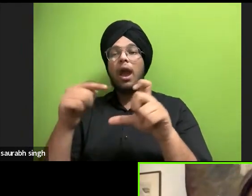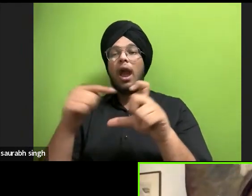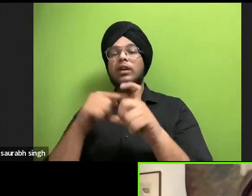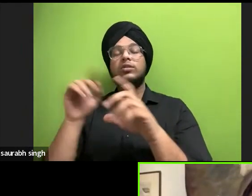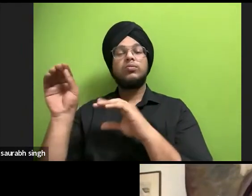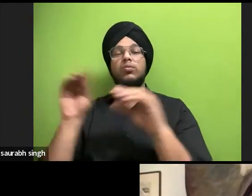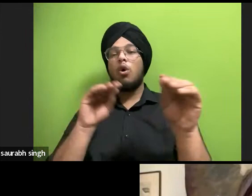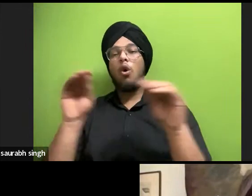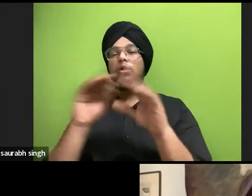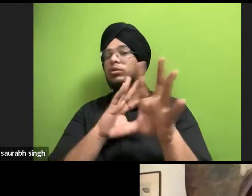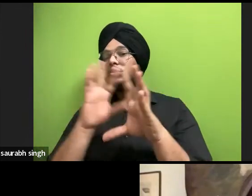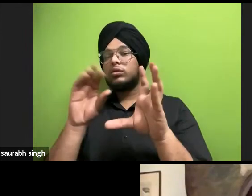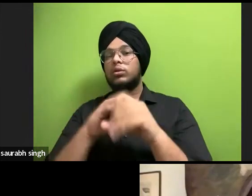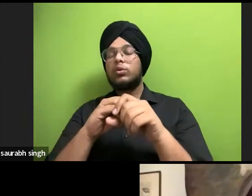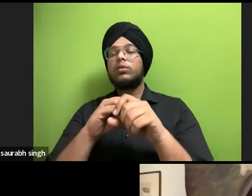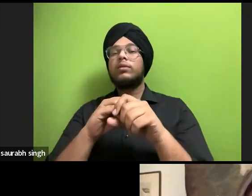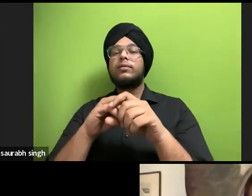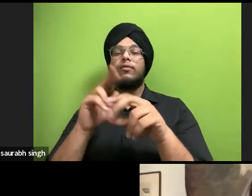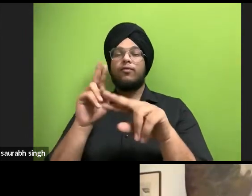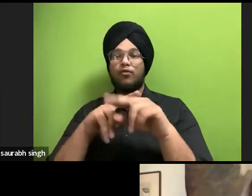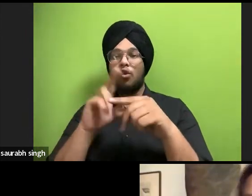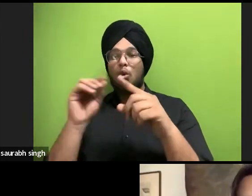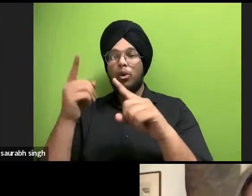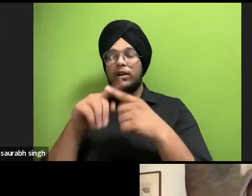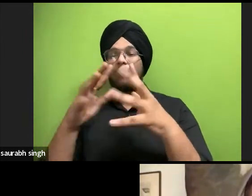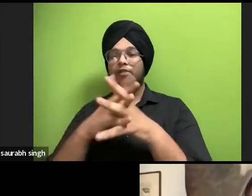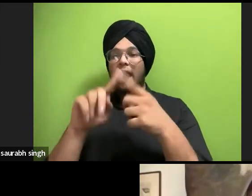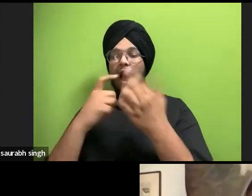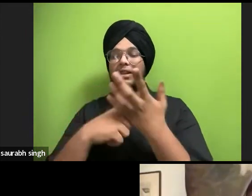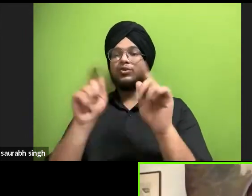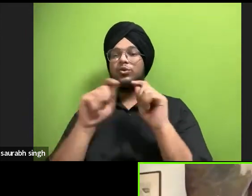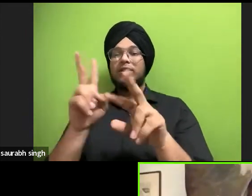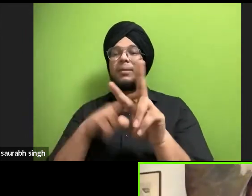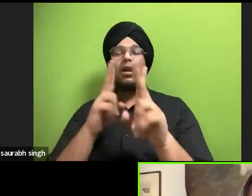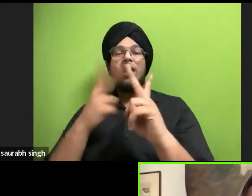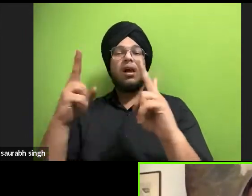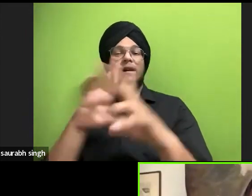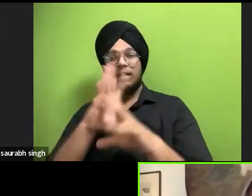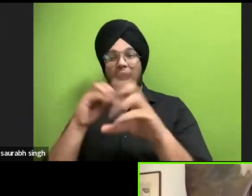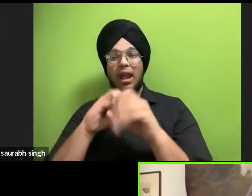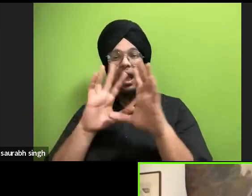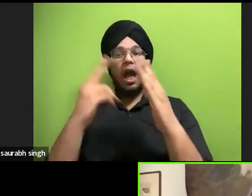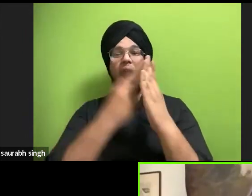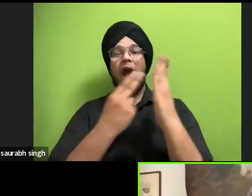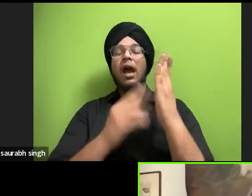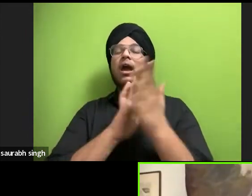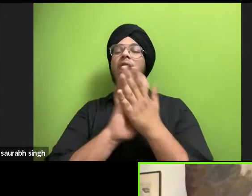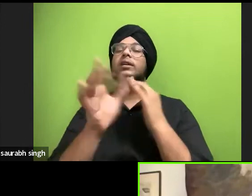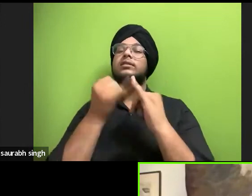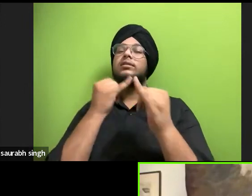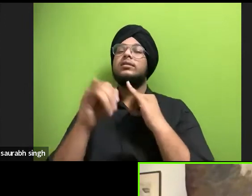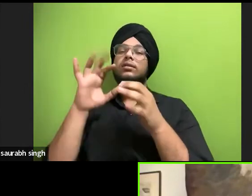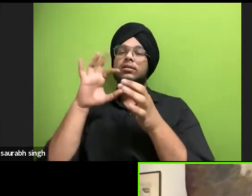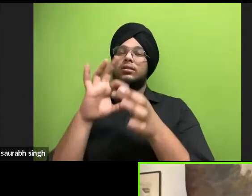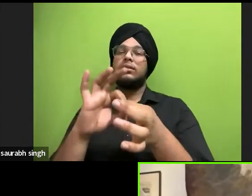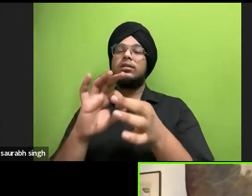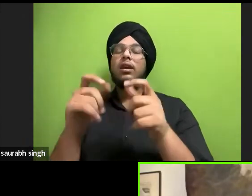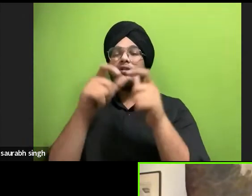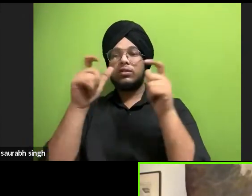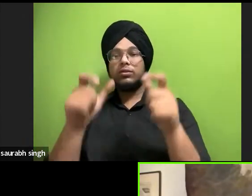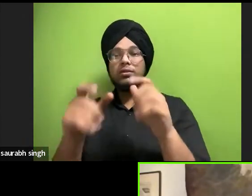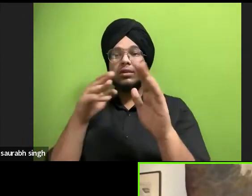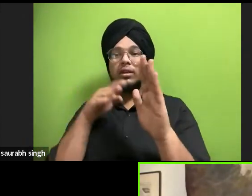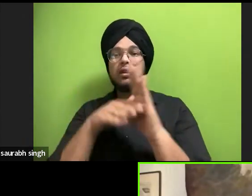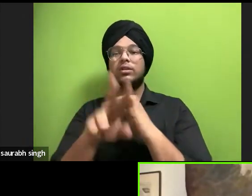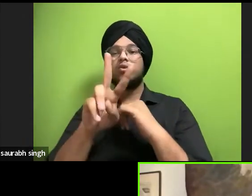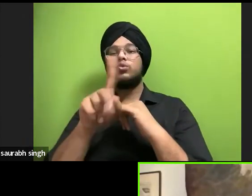ware collection out of Chinese art history. But as an institution of the